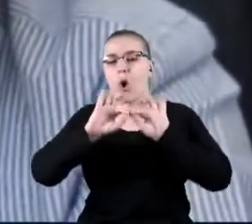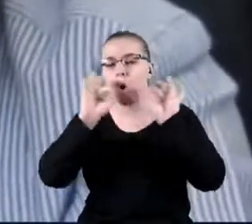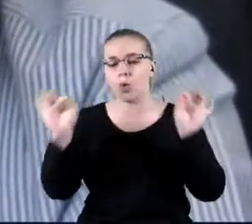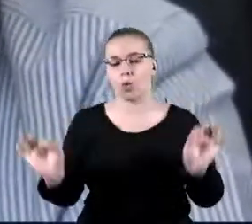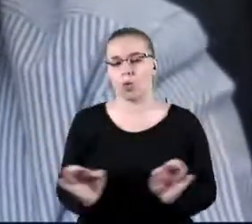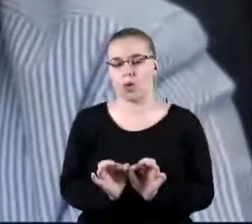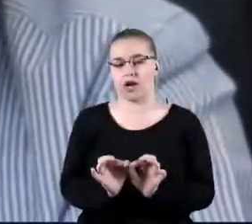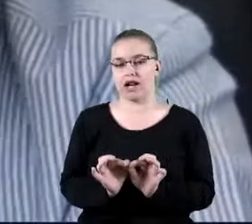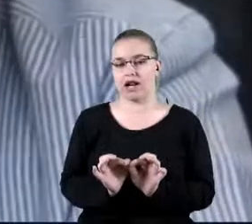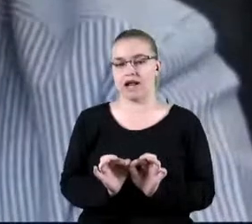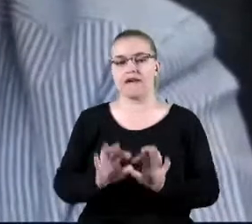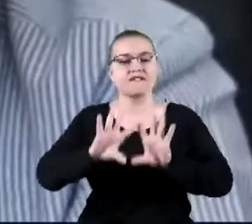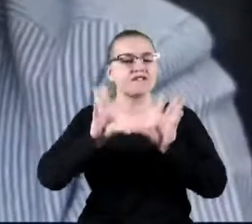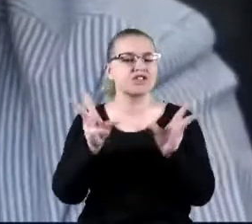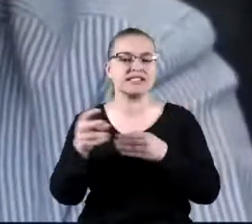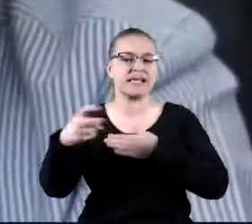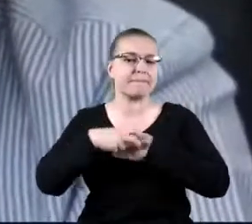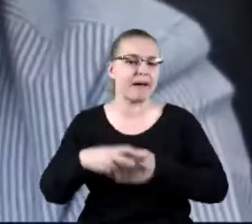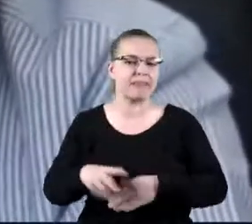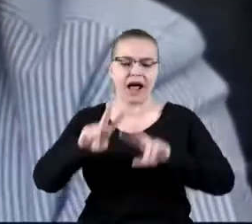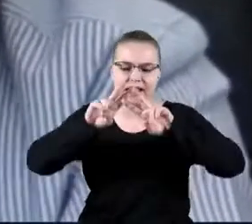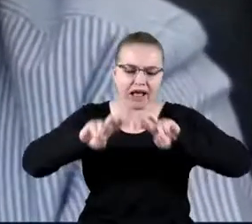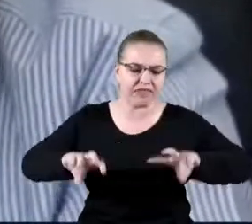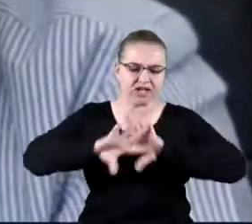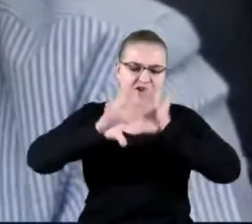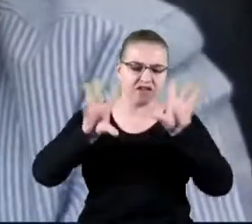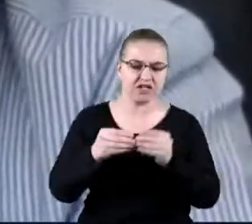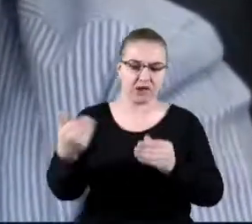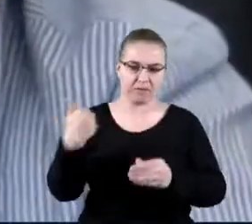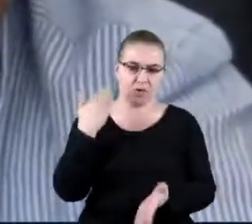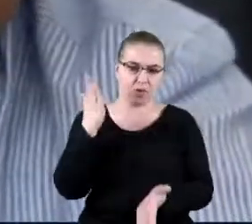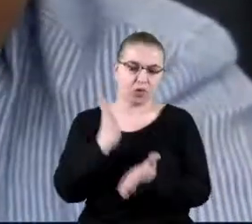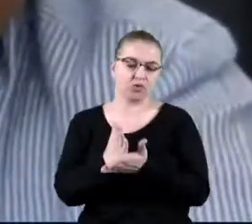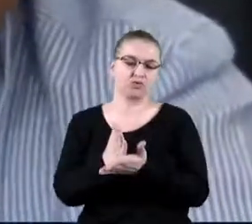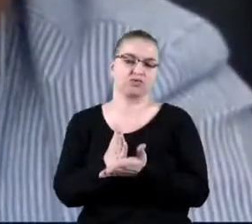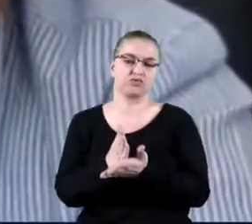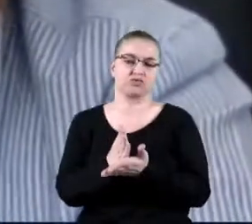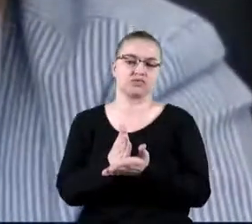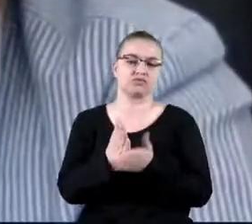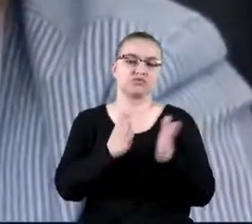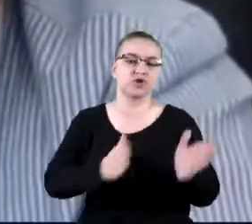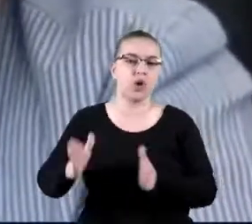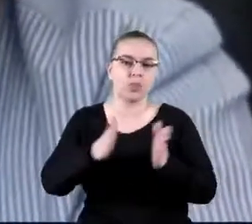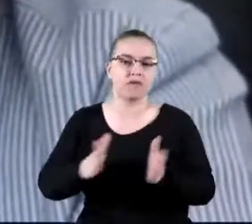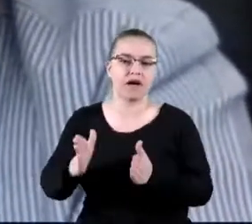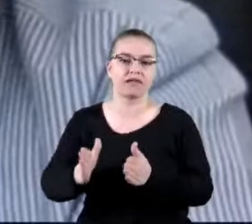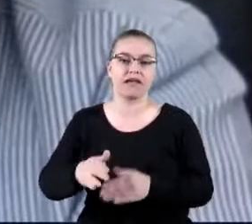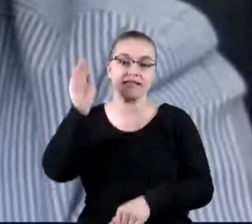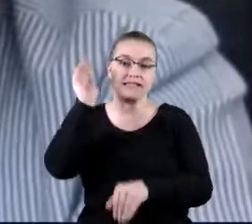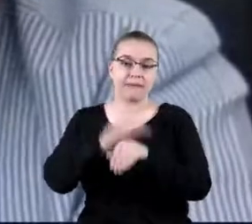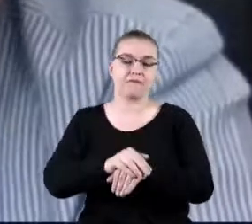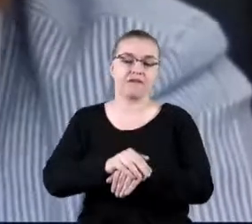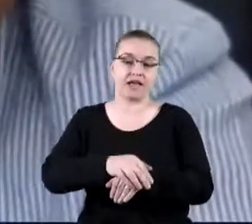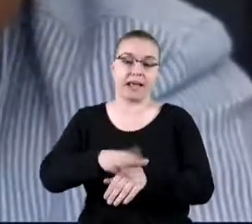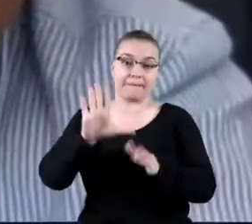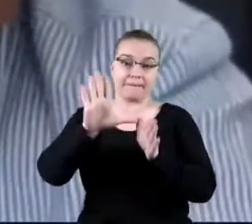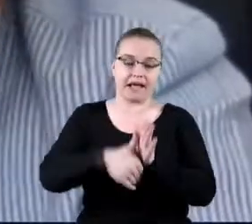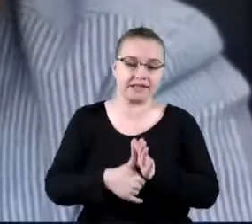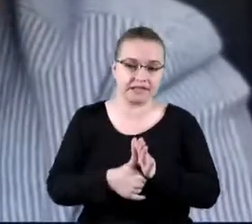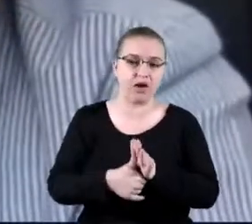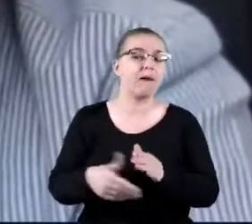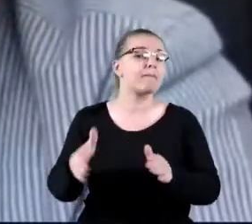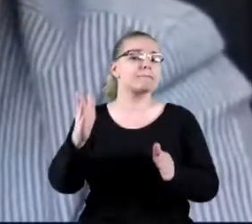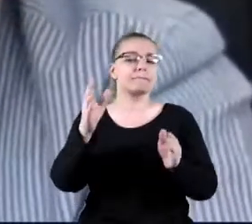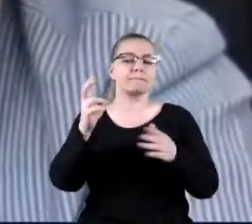We want to integrate and bring in all of the analyses that have been made at the